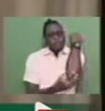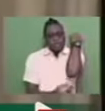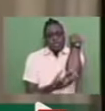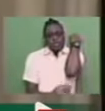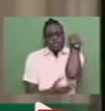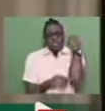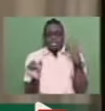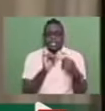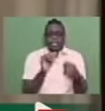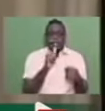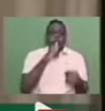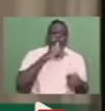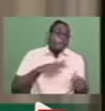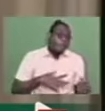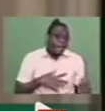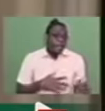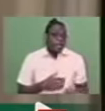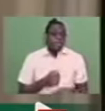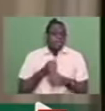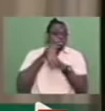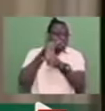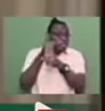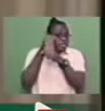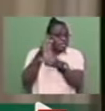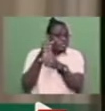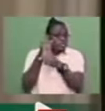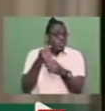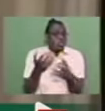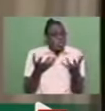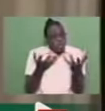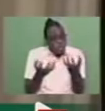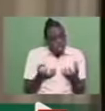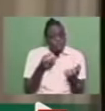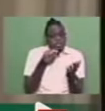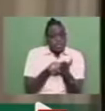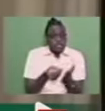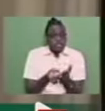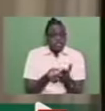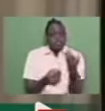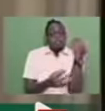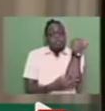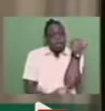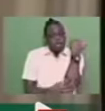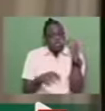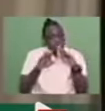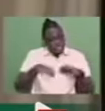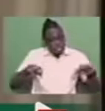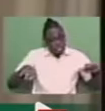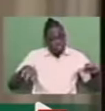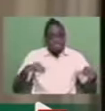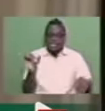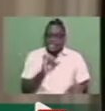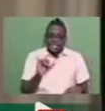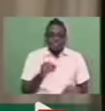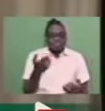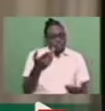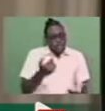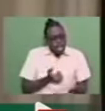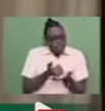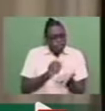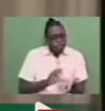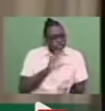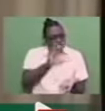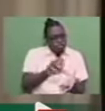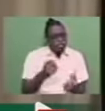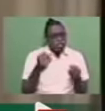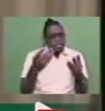described earlier. From our side, we did it already to save lives of children in the period 2010-2015.